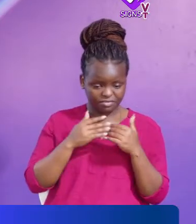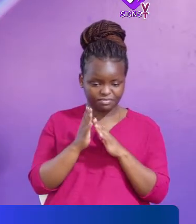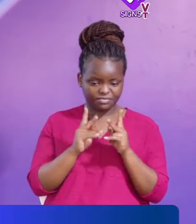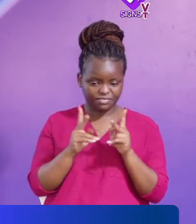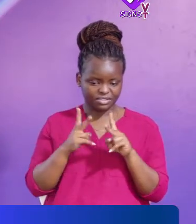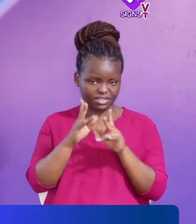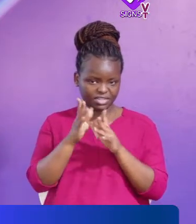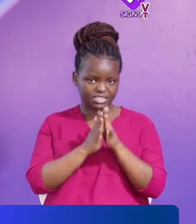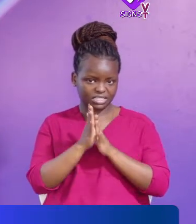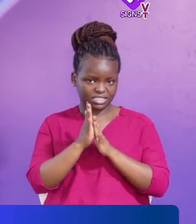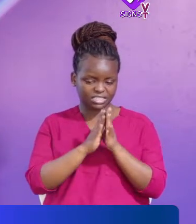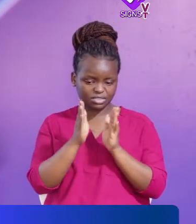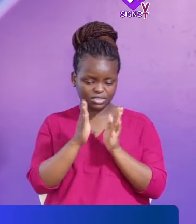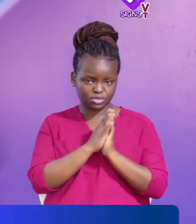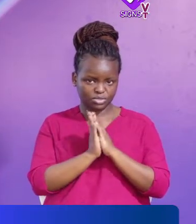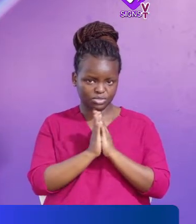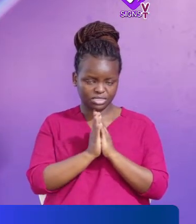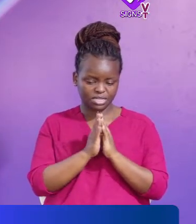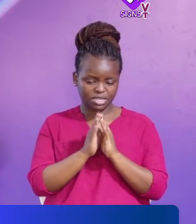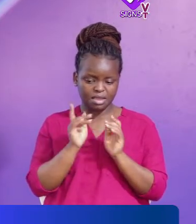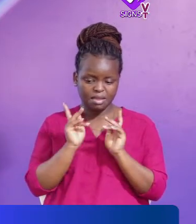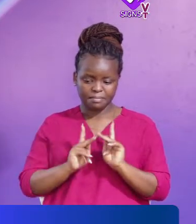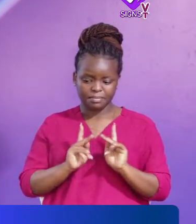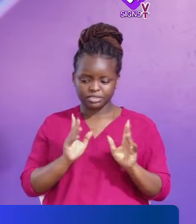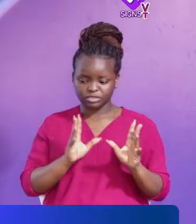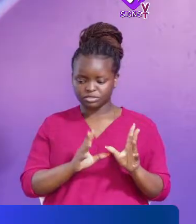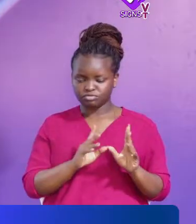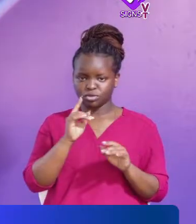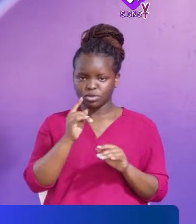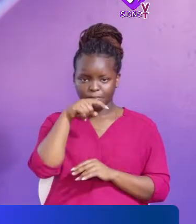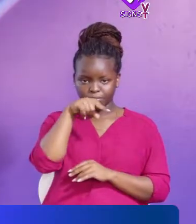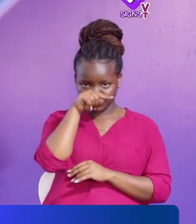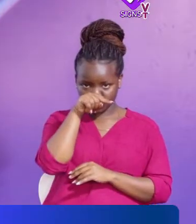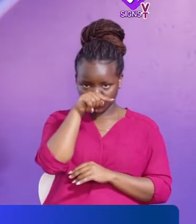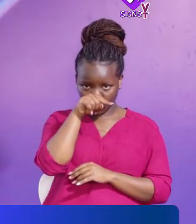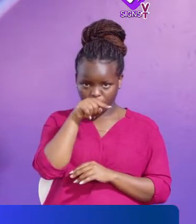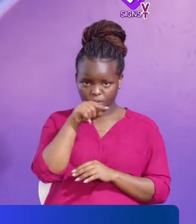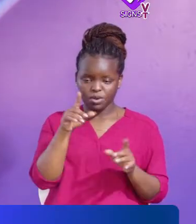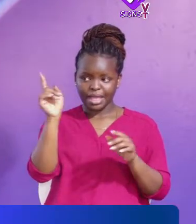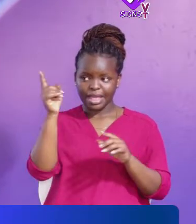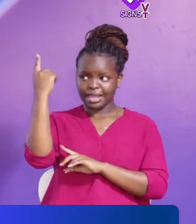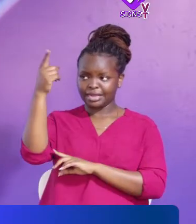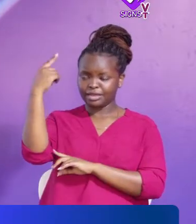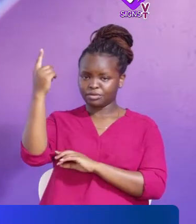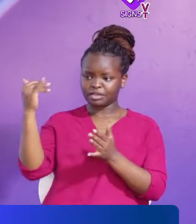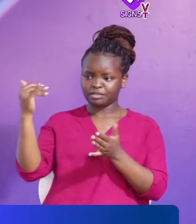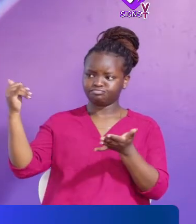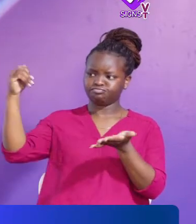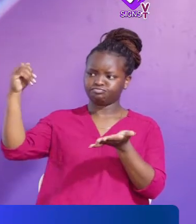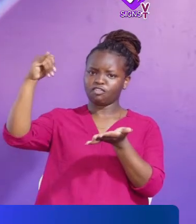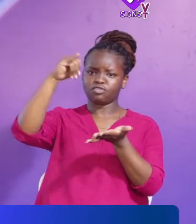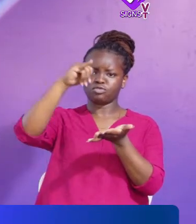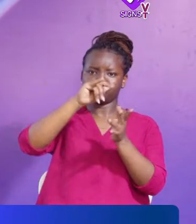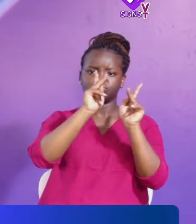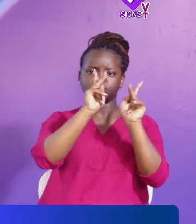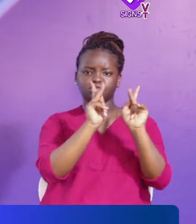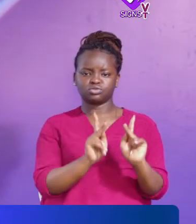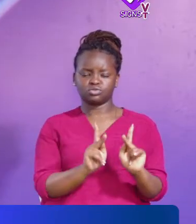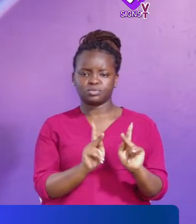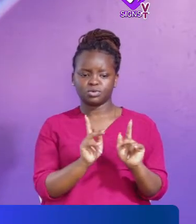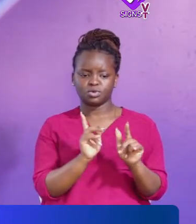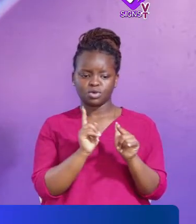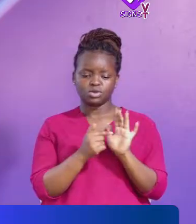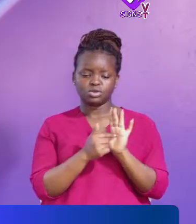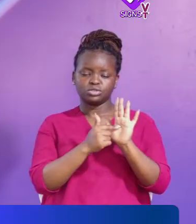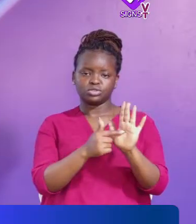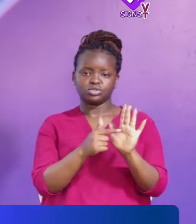story whereby someone took a Muzungu in a helicopter and flew this guy over Kisumu and showed